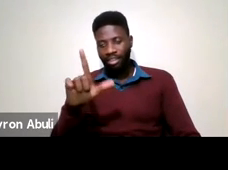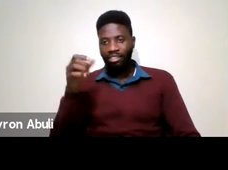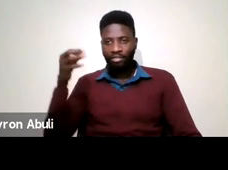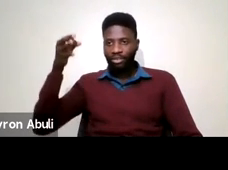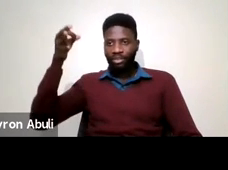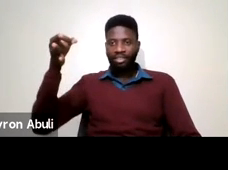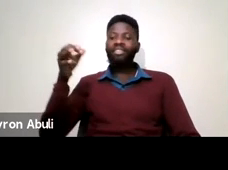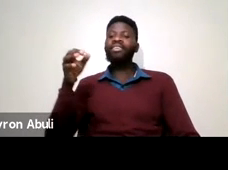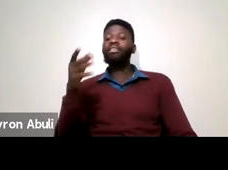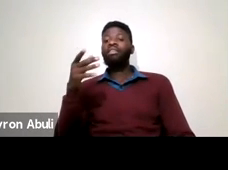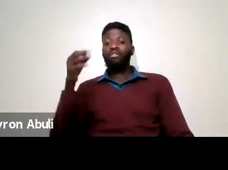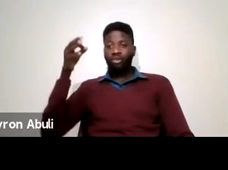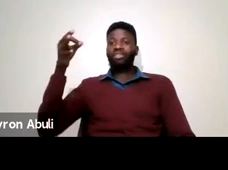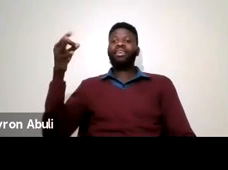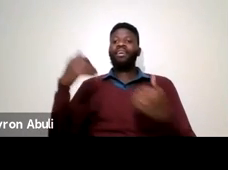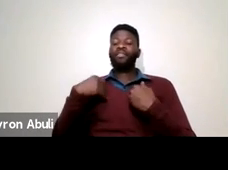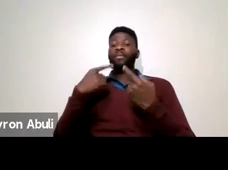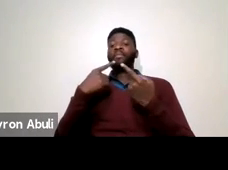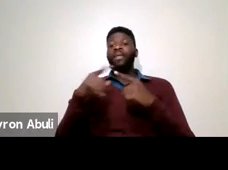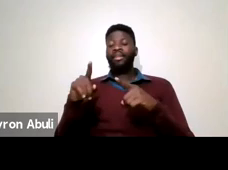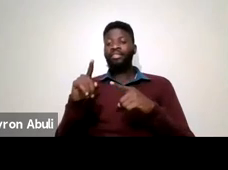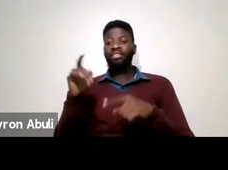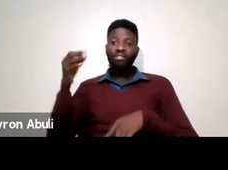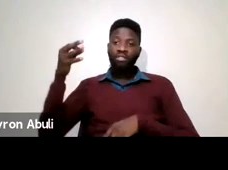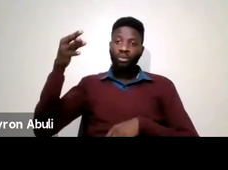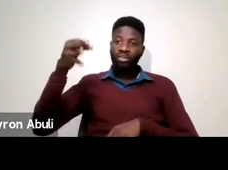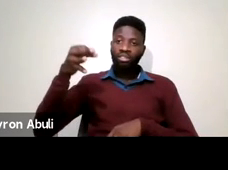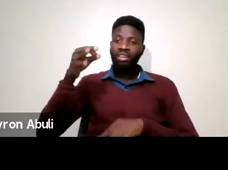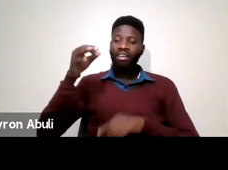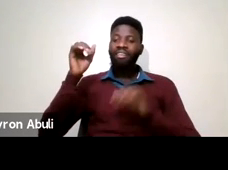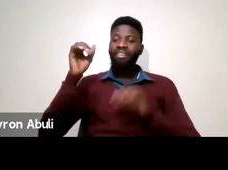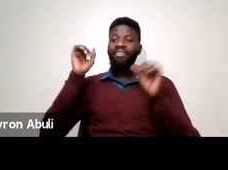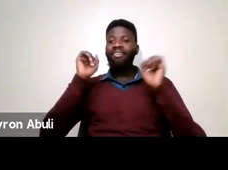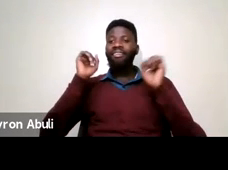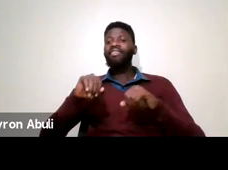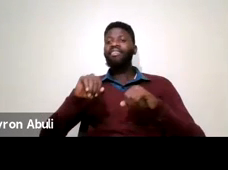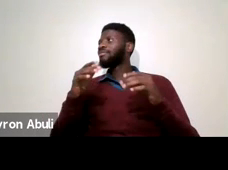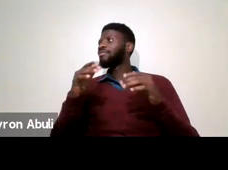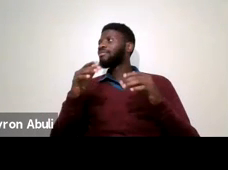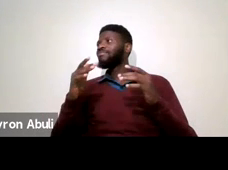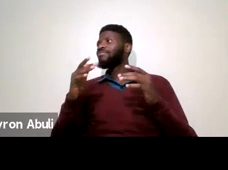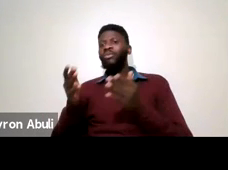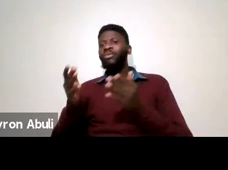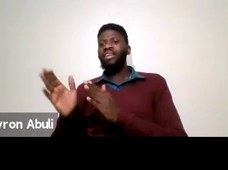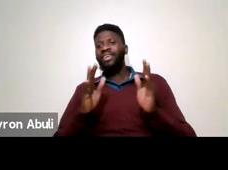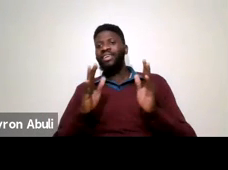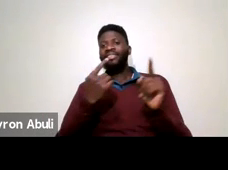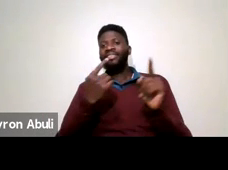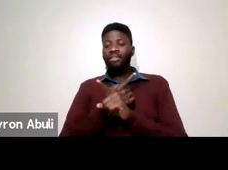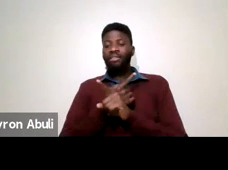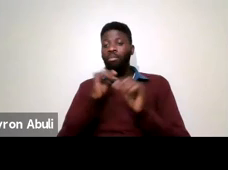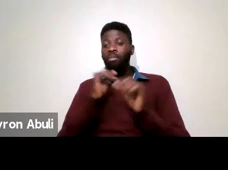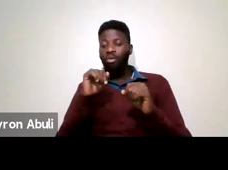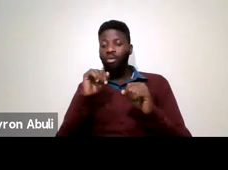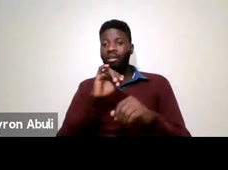is there, but the future can be of many shapes. It can be ideal, it can be the worst side of